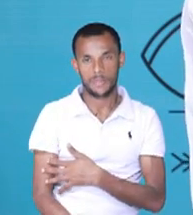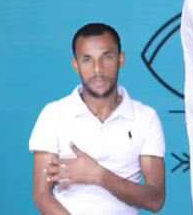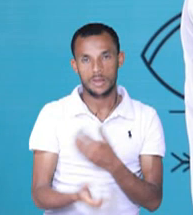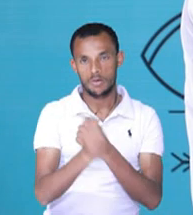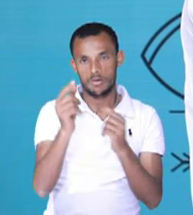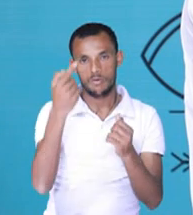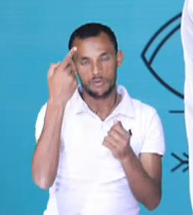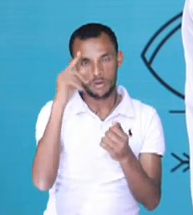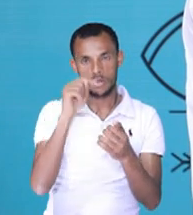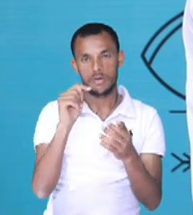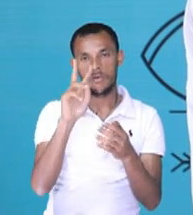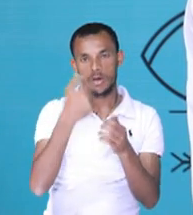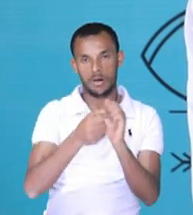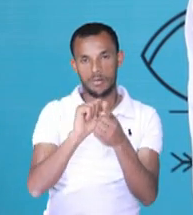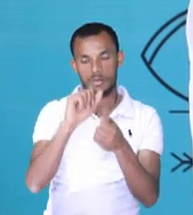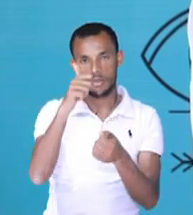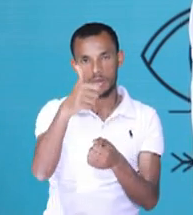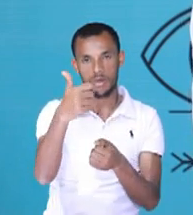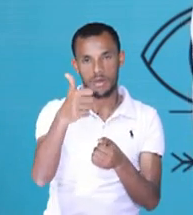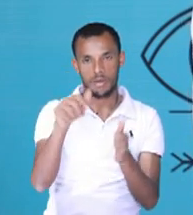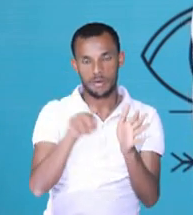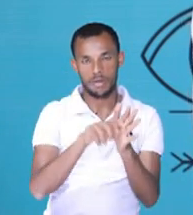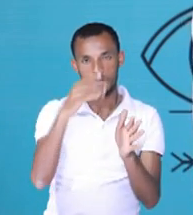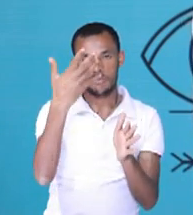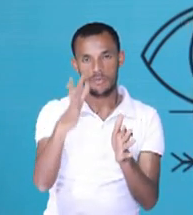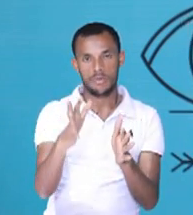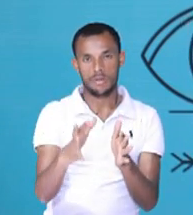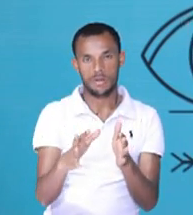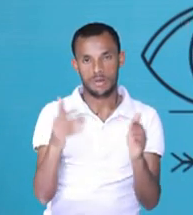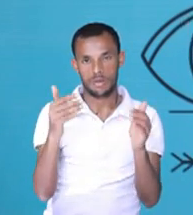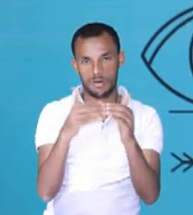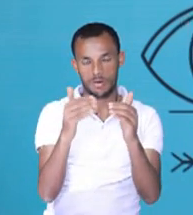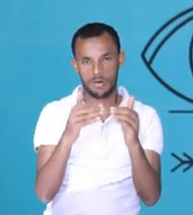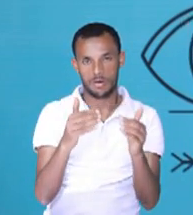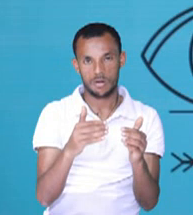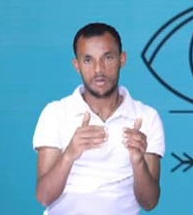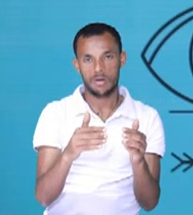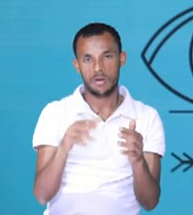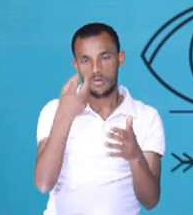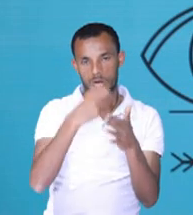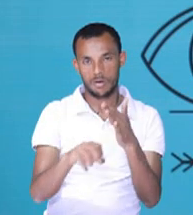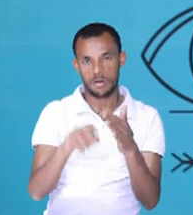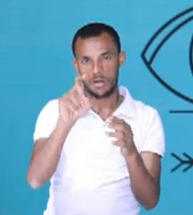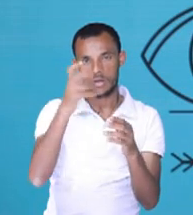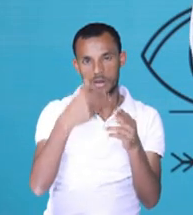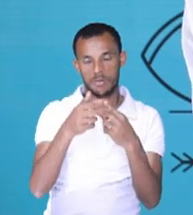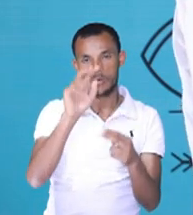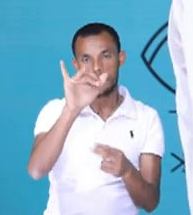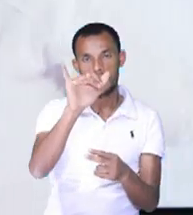Solve for the variable. 10 minus 15, it gives a value to be equal to x times